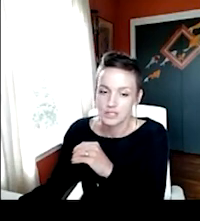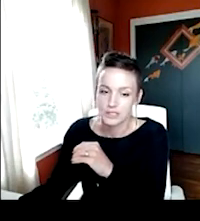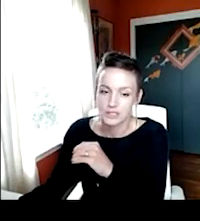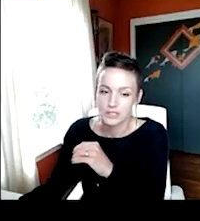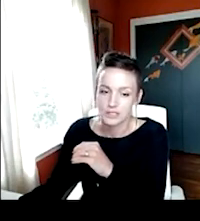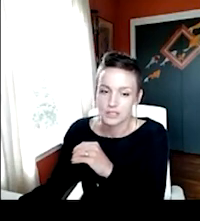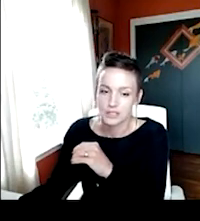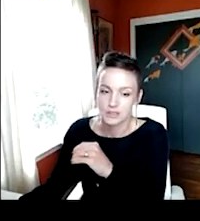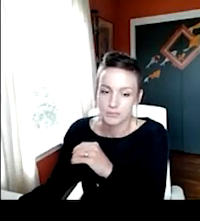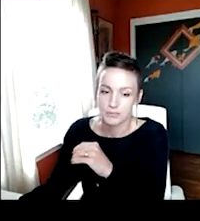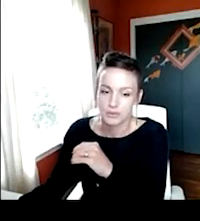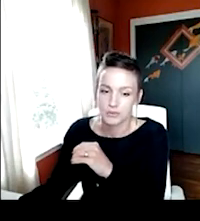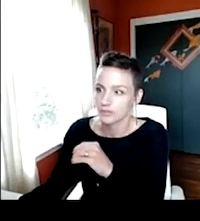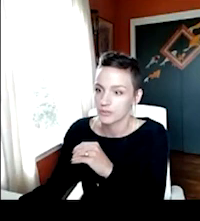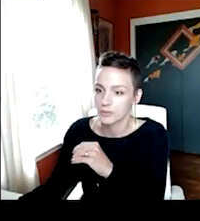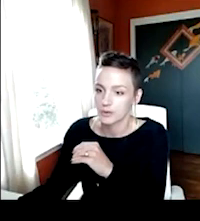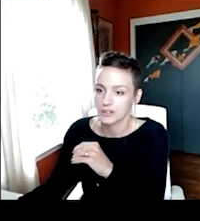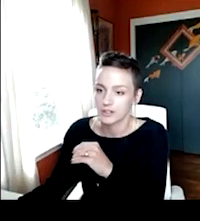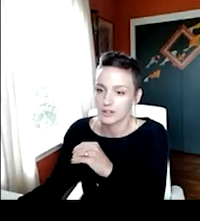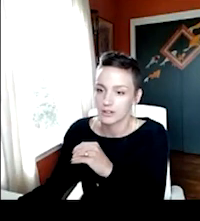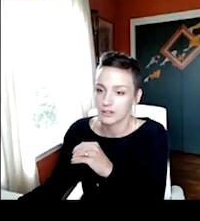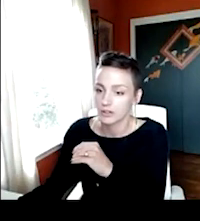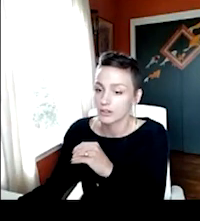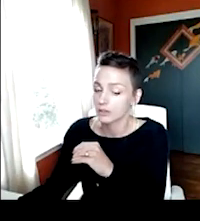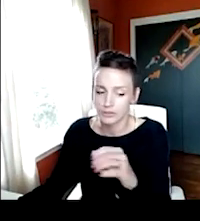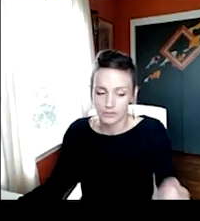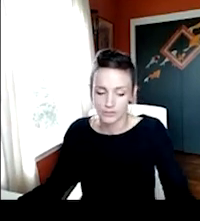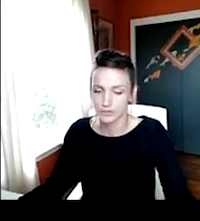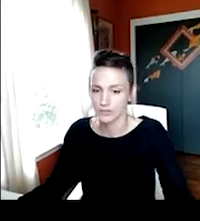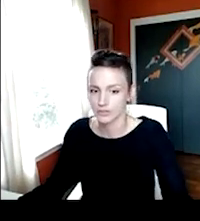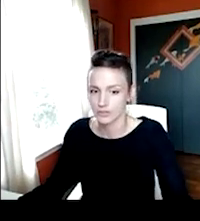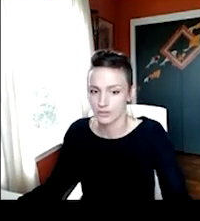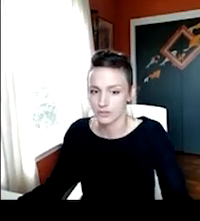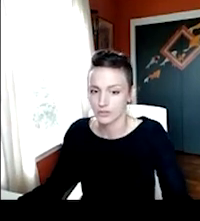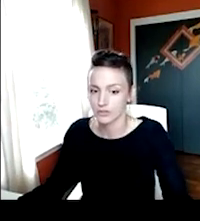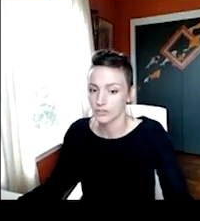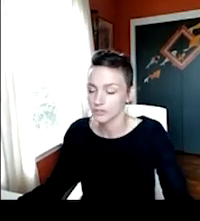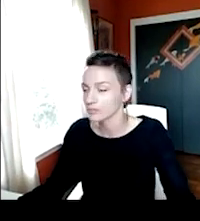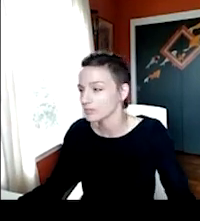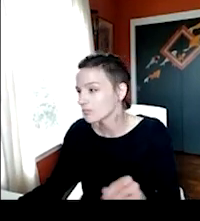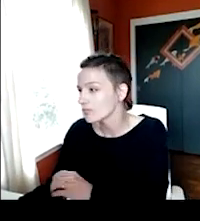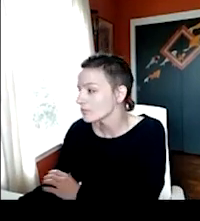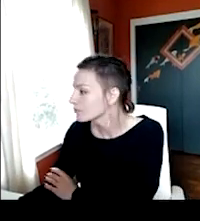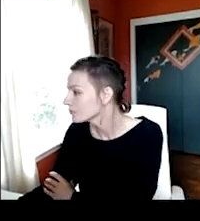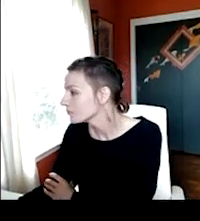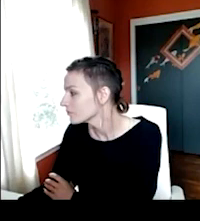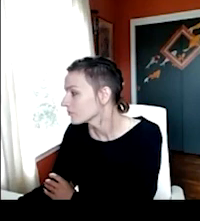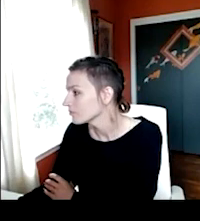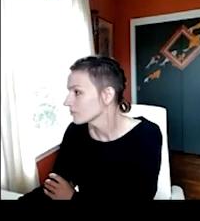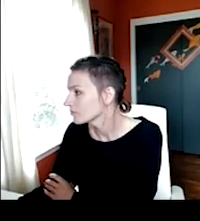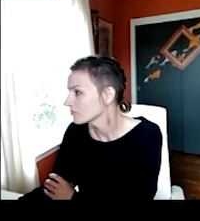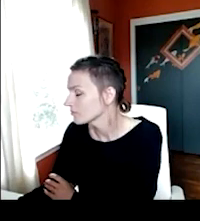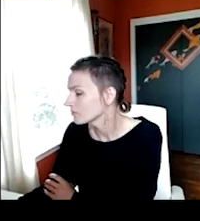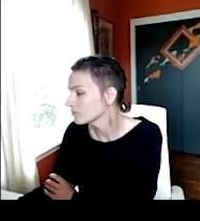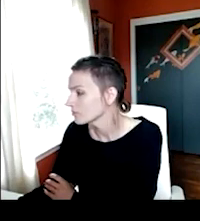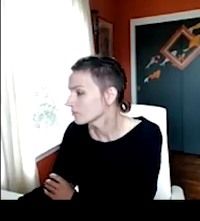just pull. So just a quick, I know we are out of time here, but we would love to kind of share